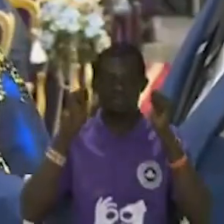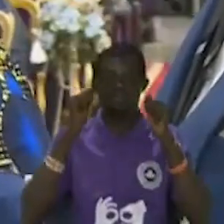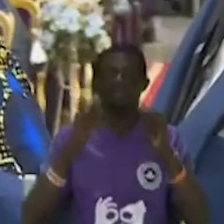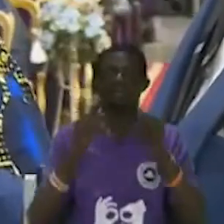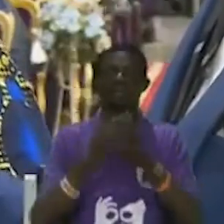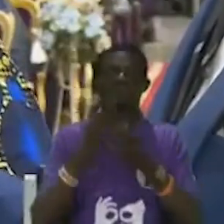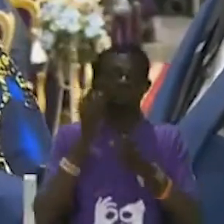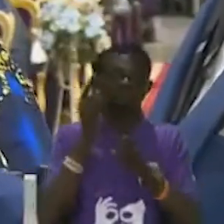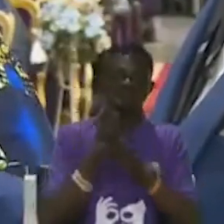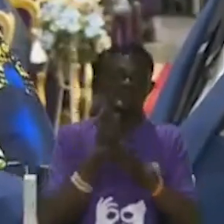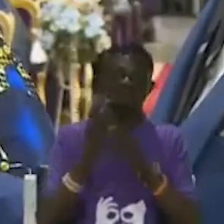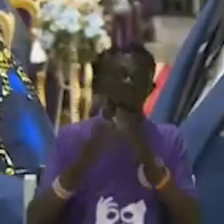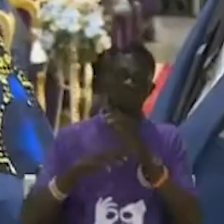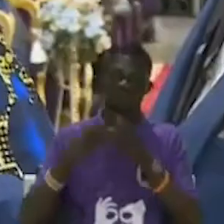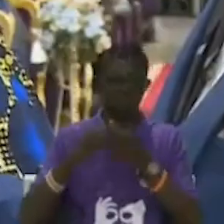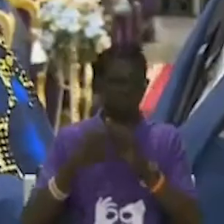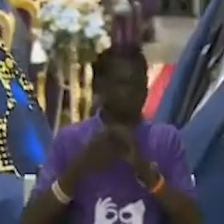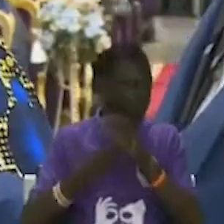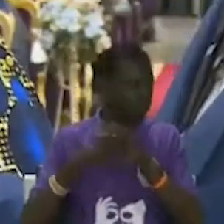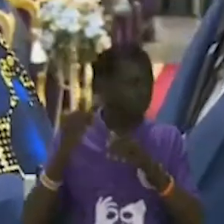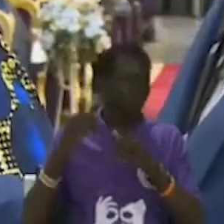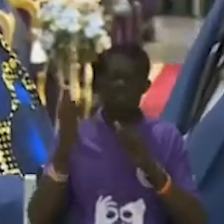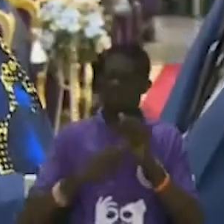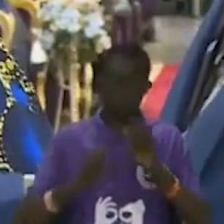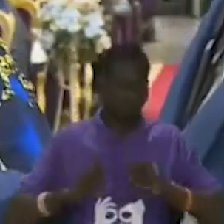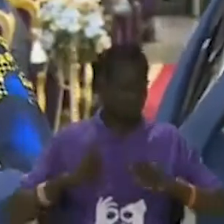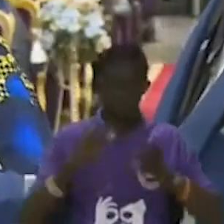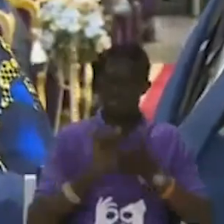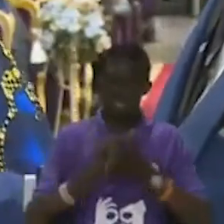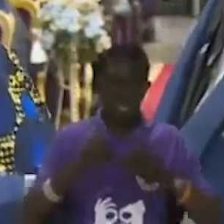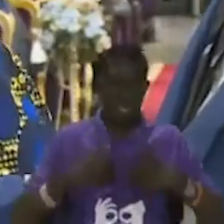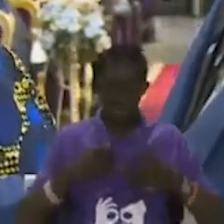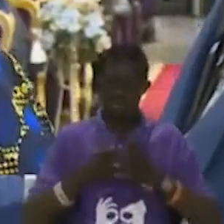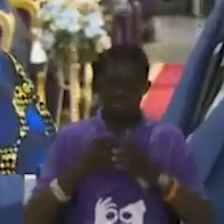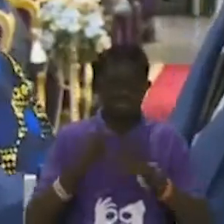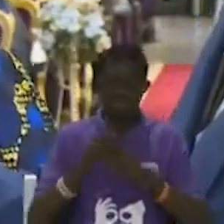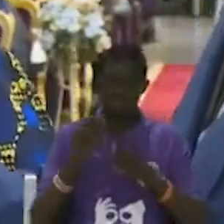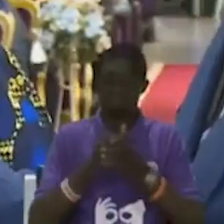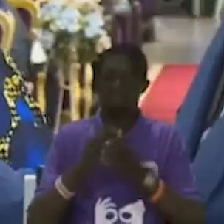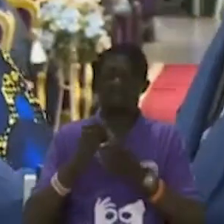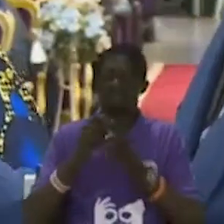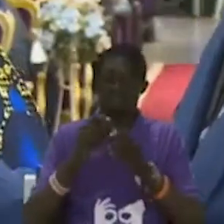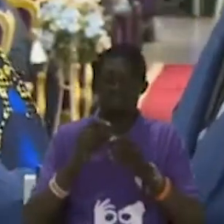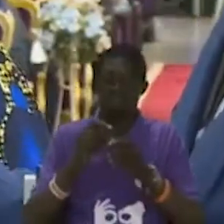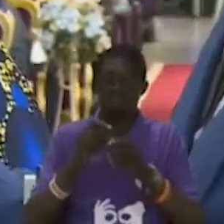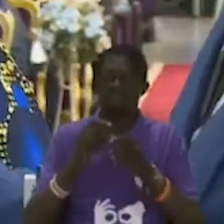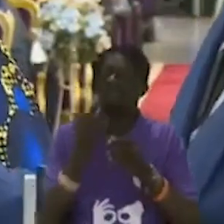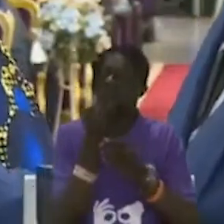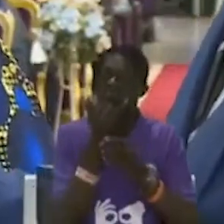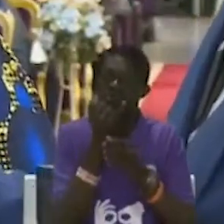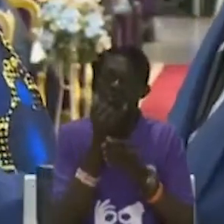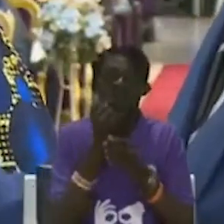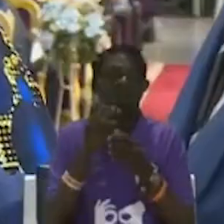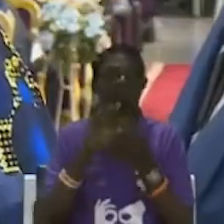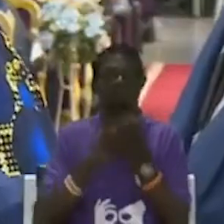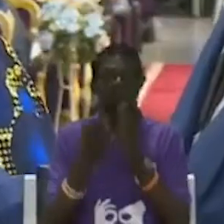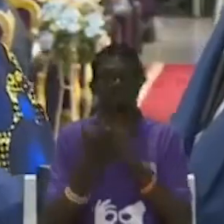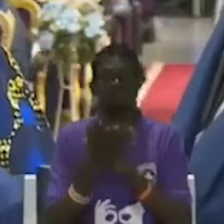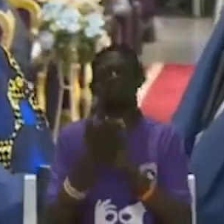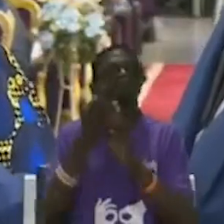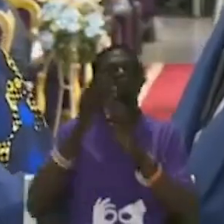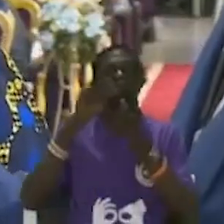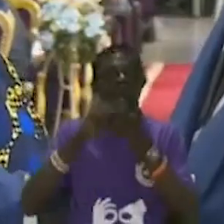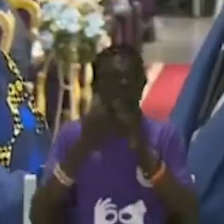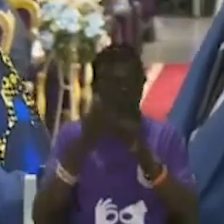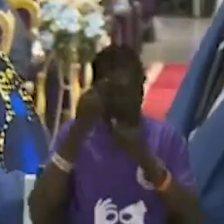just fizzle out. Any opportunity I had, it was like a near success syndrome. But in the